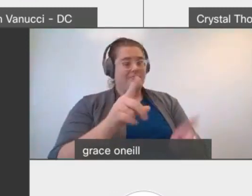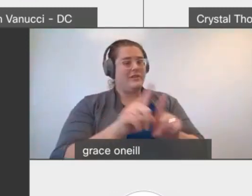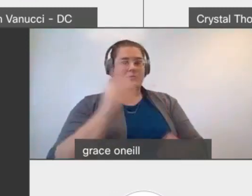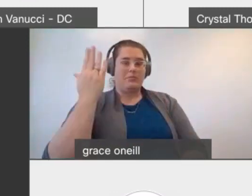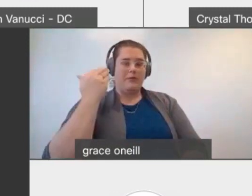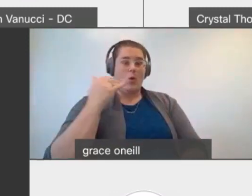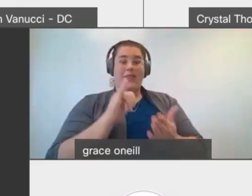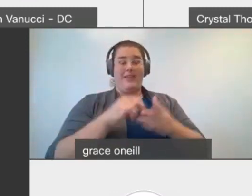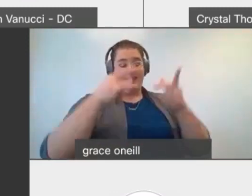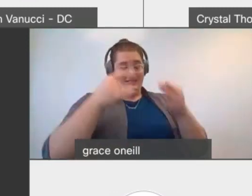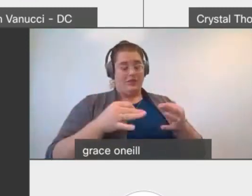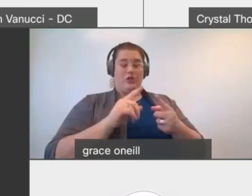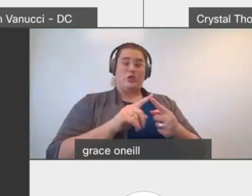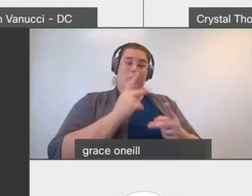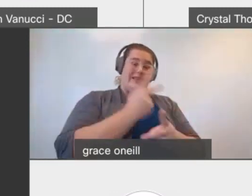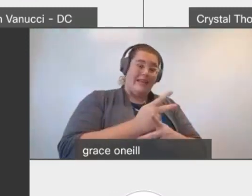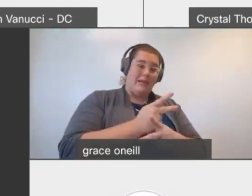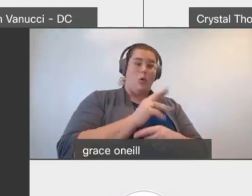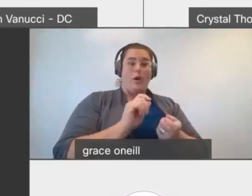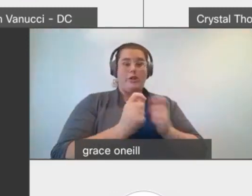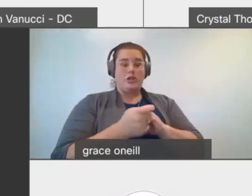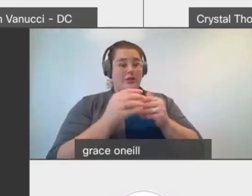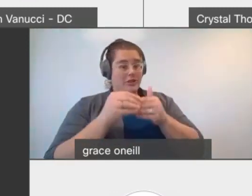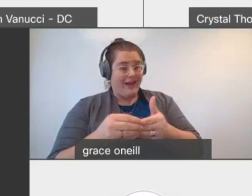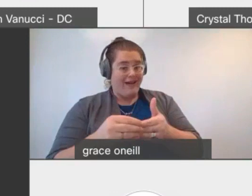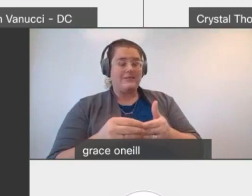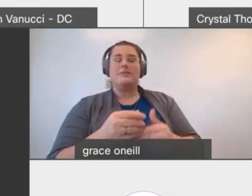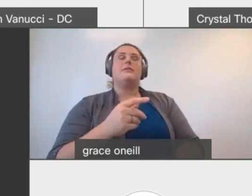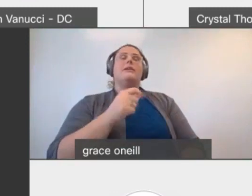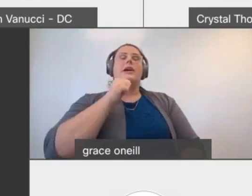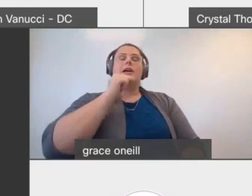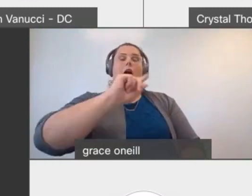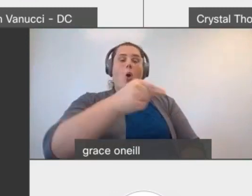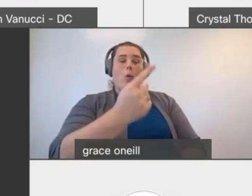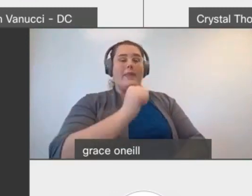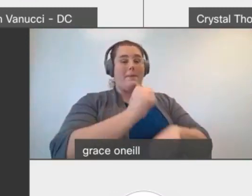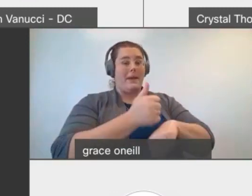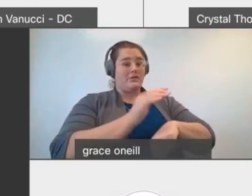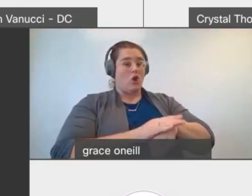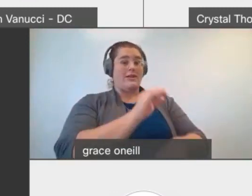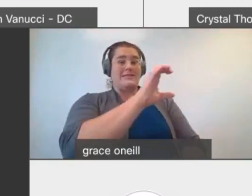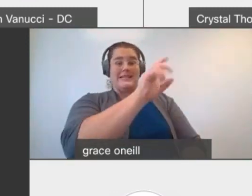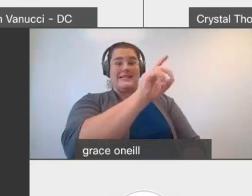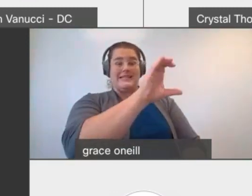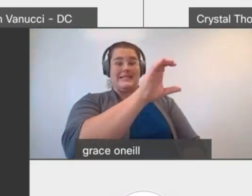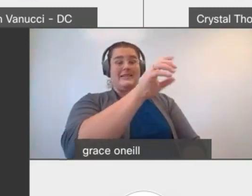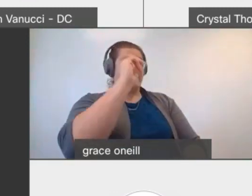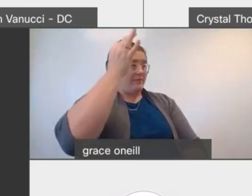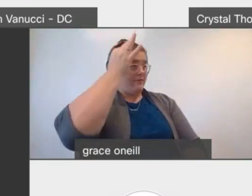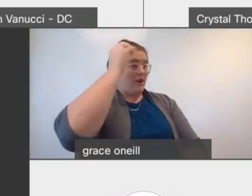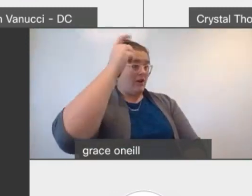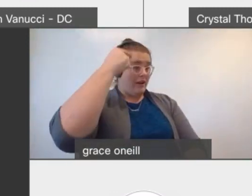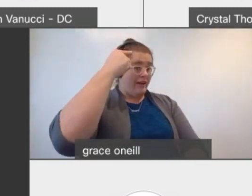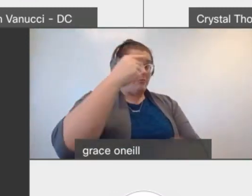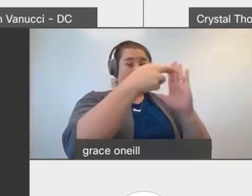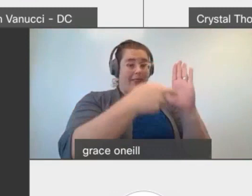keep a guidance or to change a guidance is based not only upon CDC recommendations, but also about